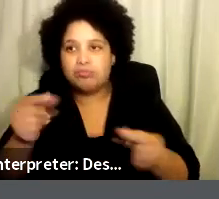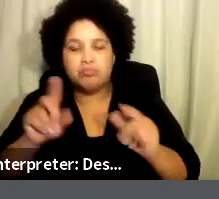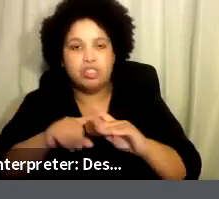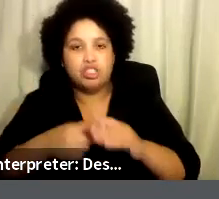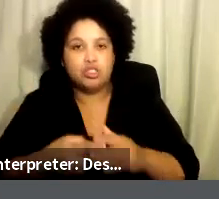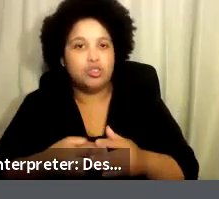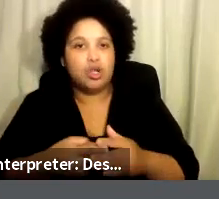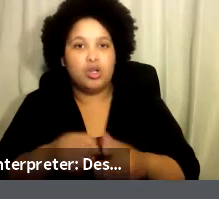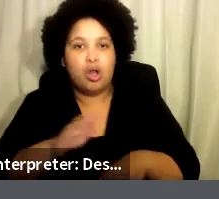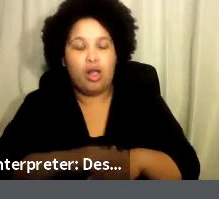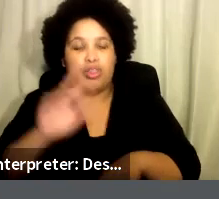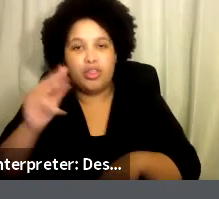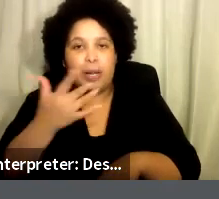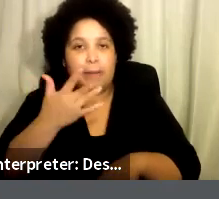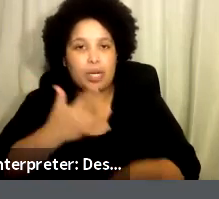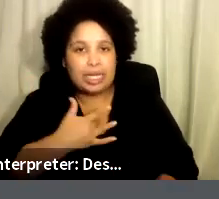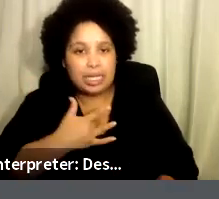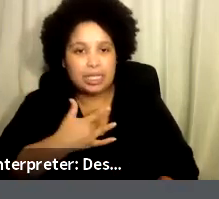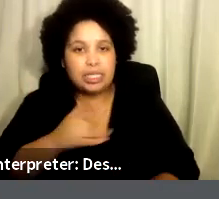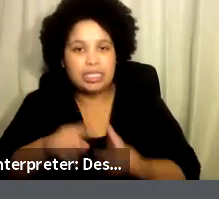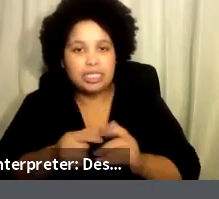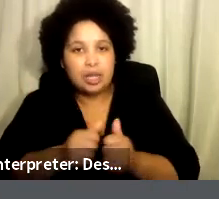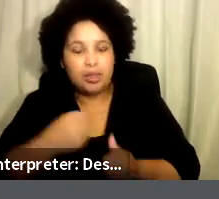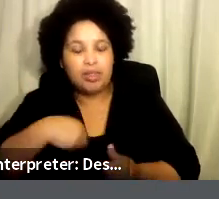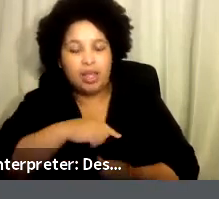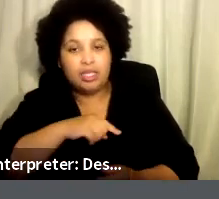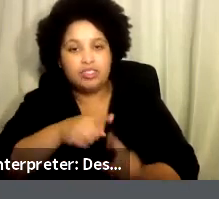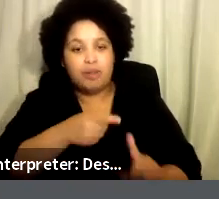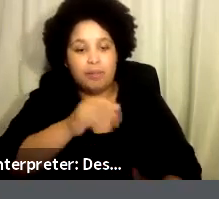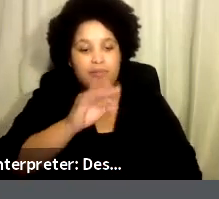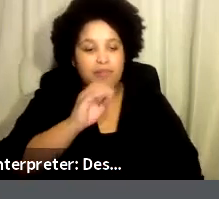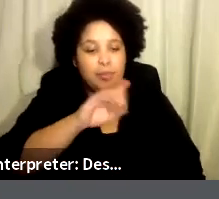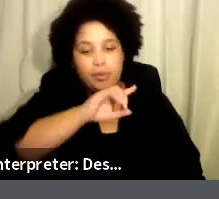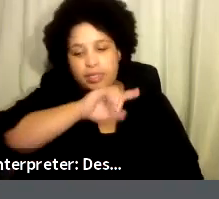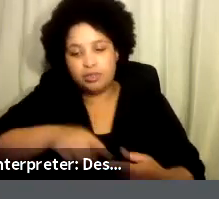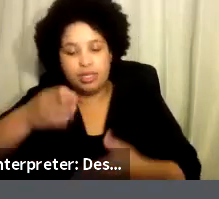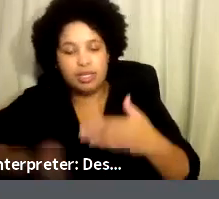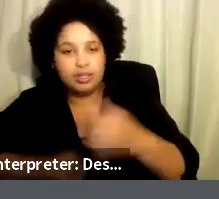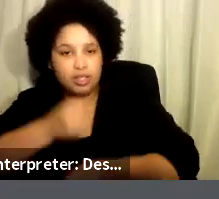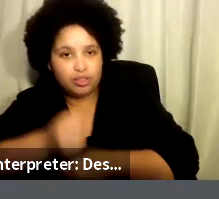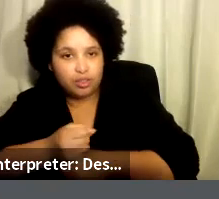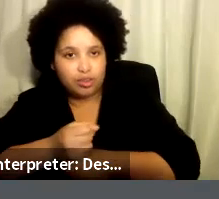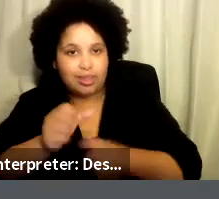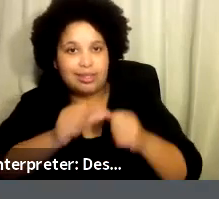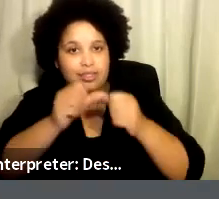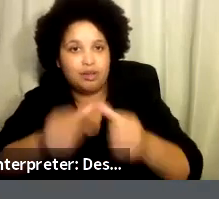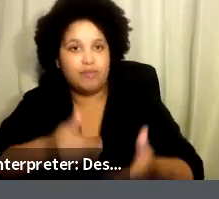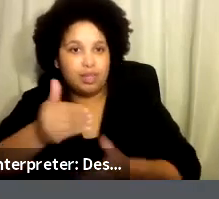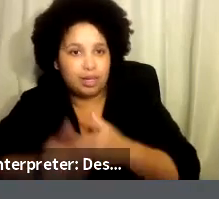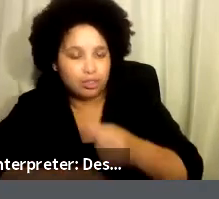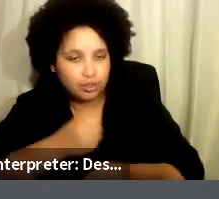on their 3rd birthday and stay with us from February through the end of the year. And then continue on the next year for